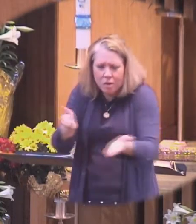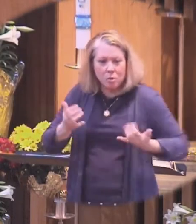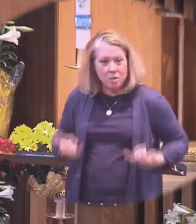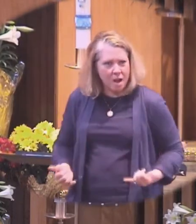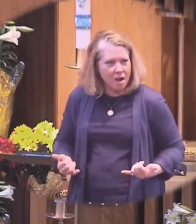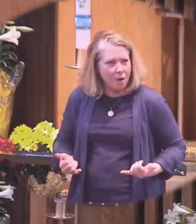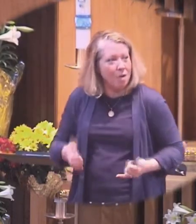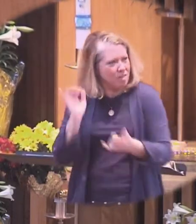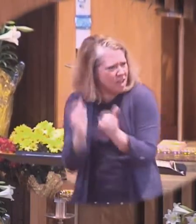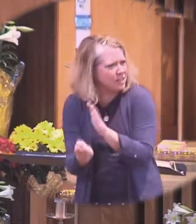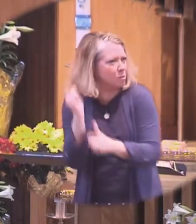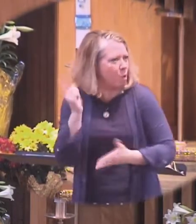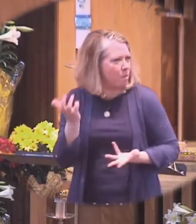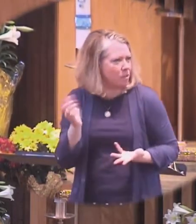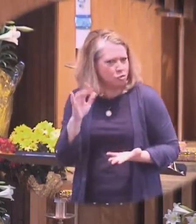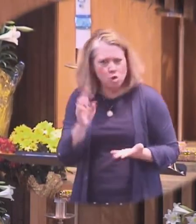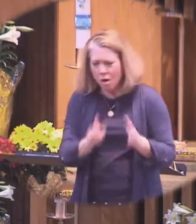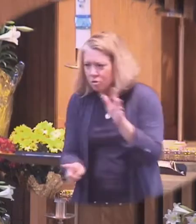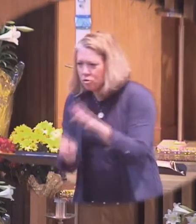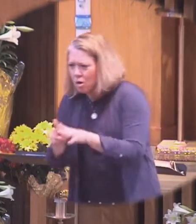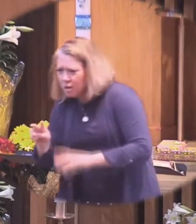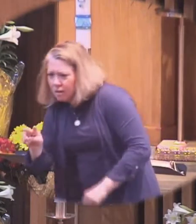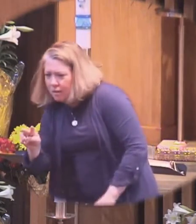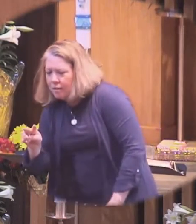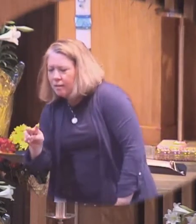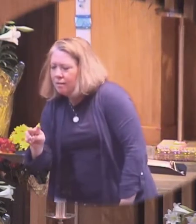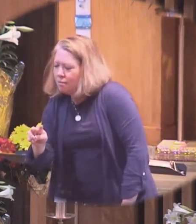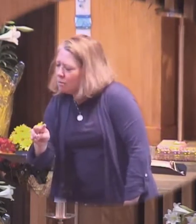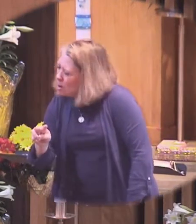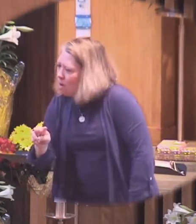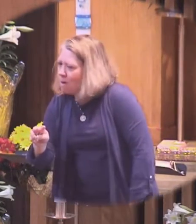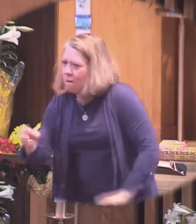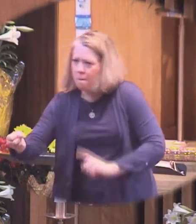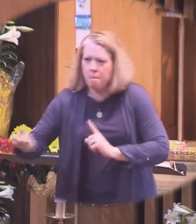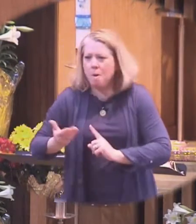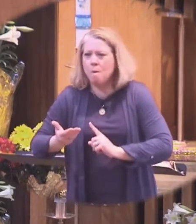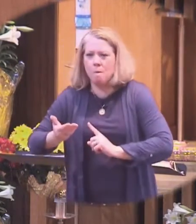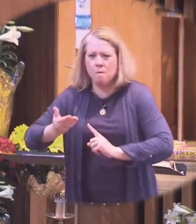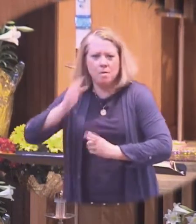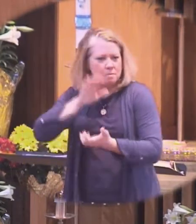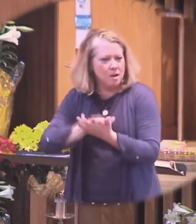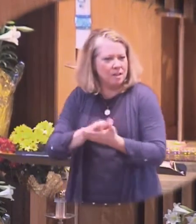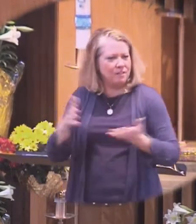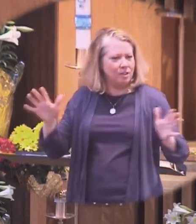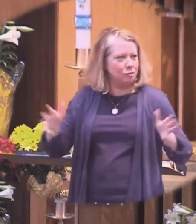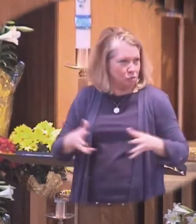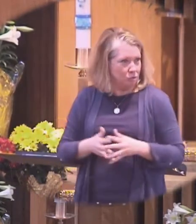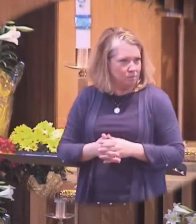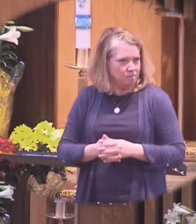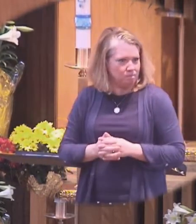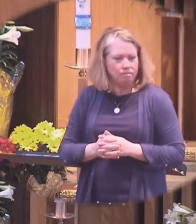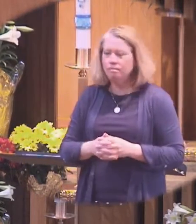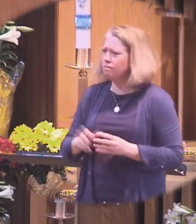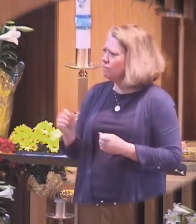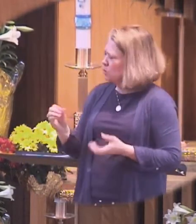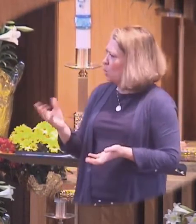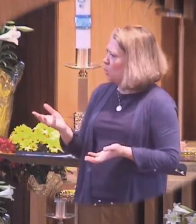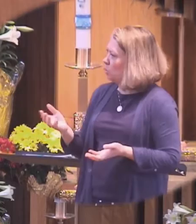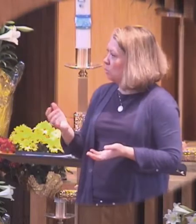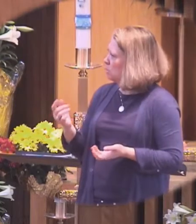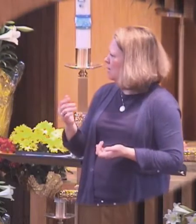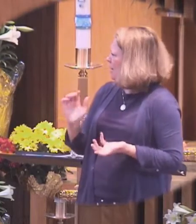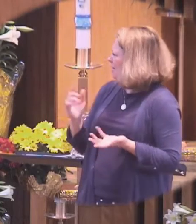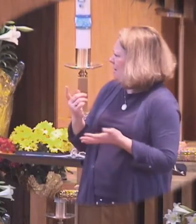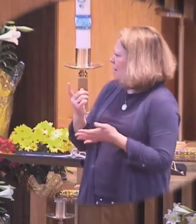to look in, to see the emptiness, and because of his faith, to believe. So what does that mean for